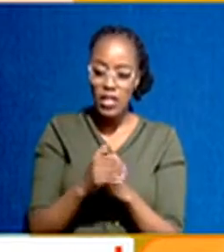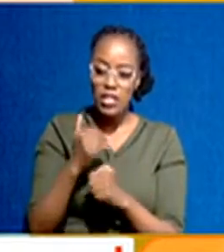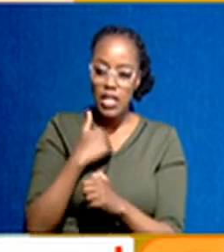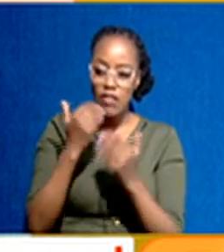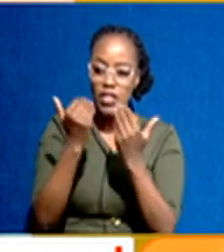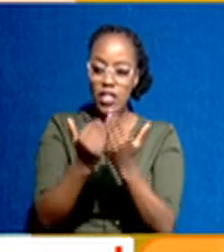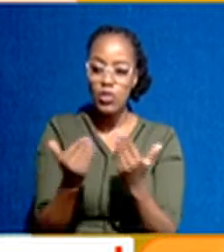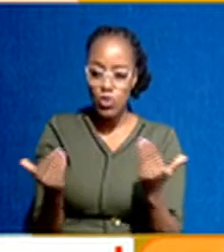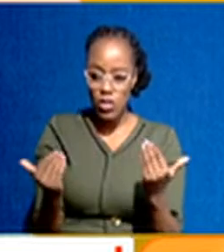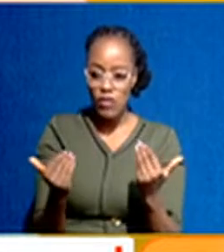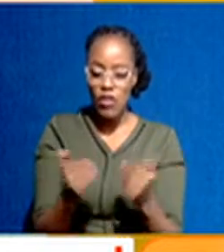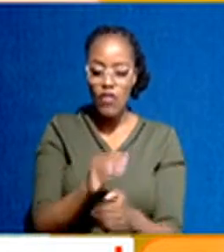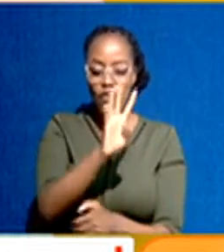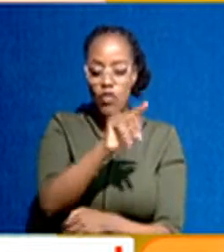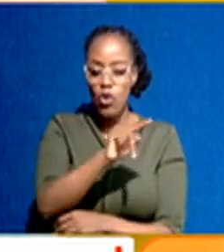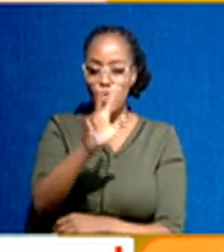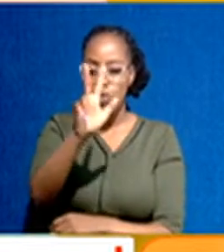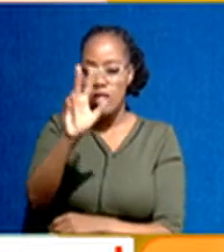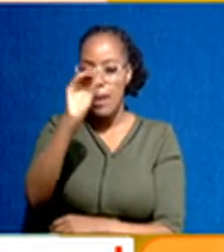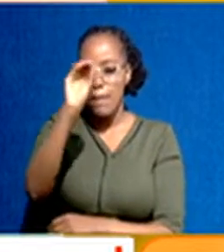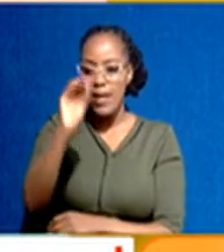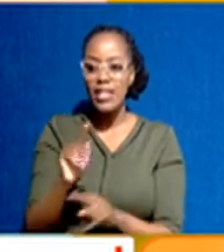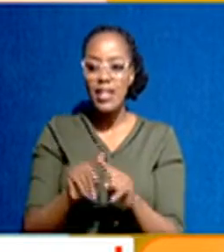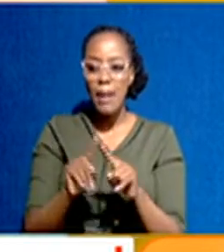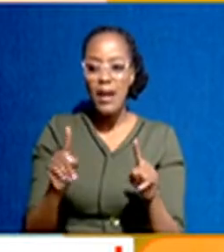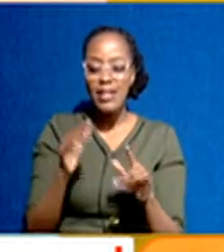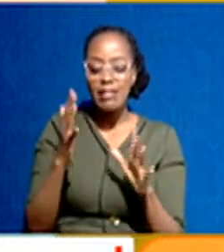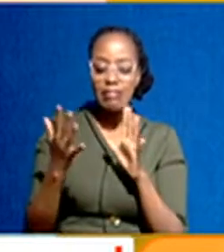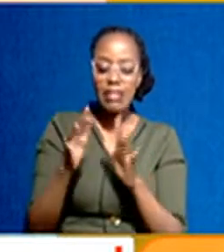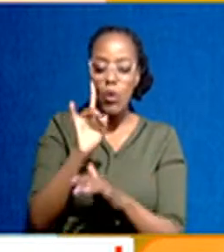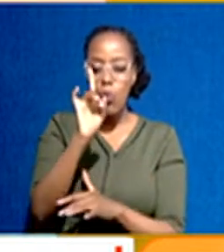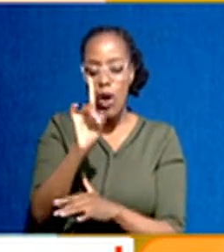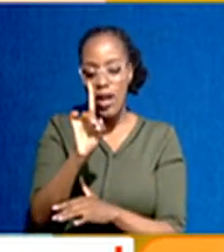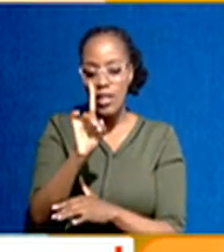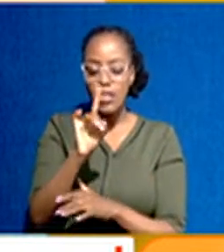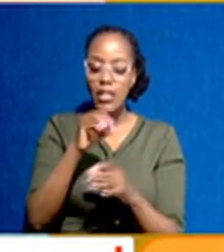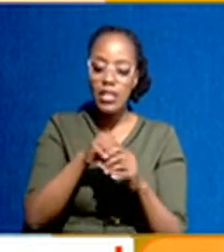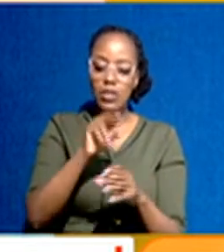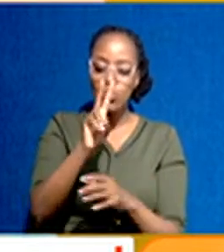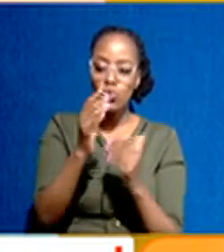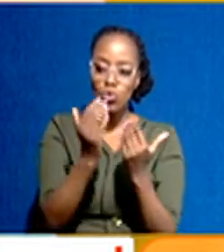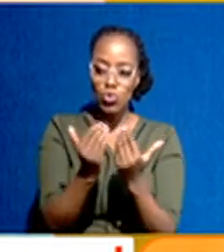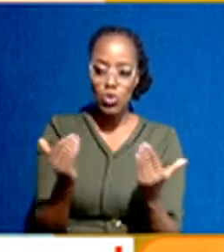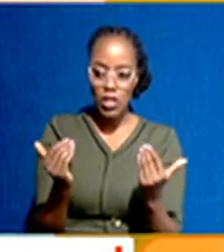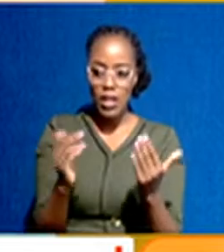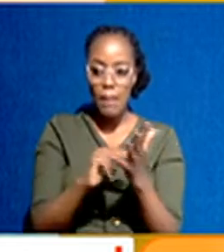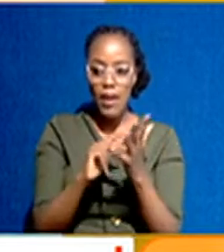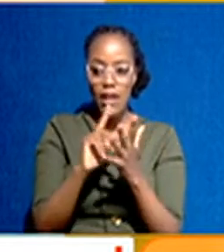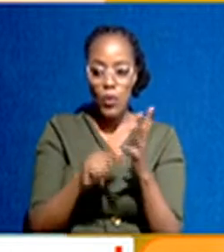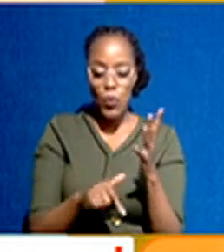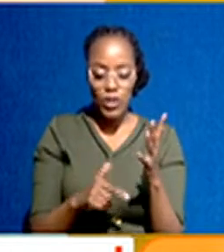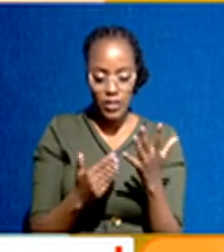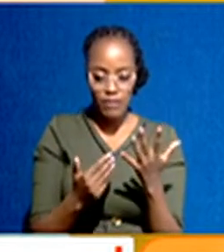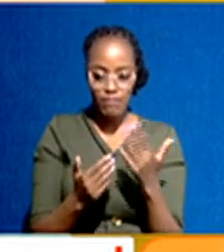children was 43%. So that is roughly one in every two children. So this